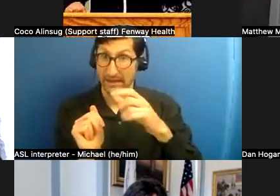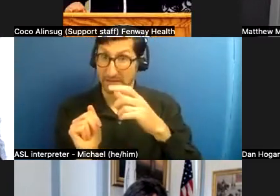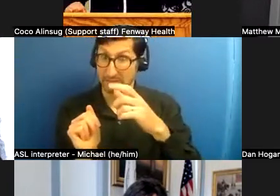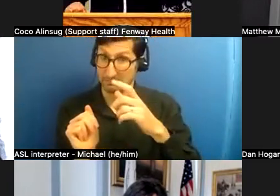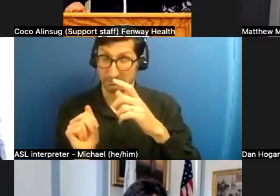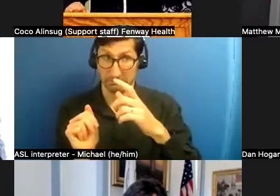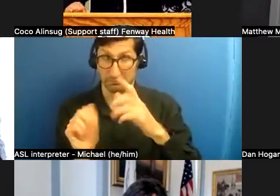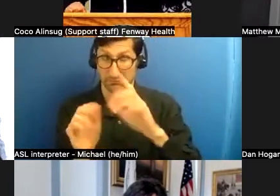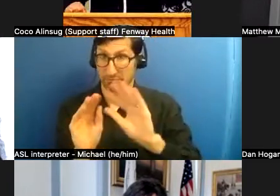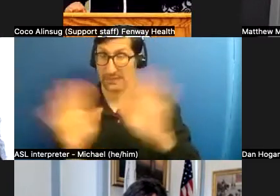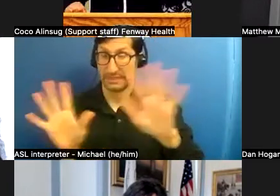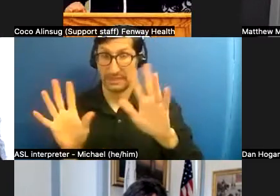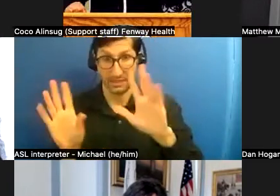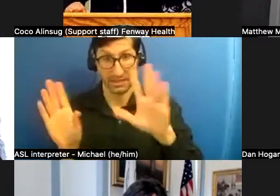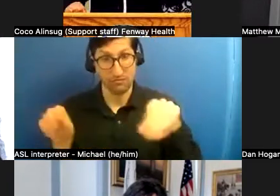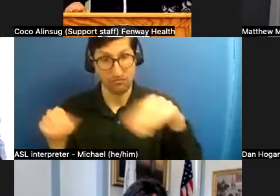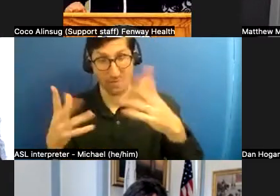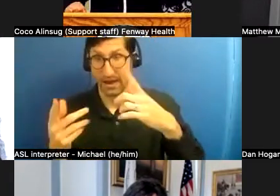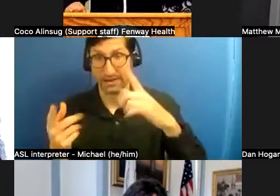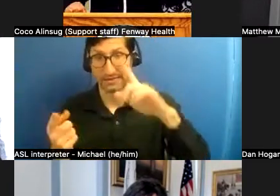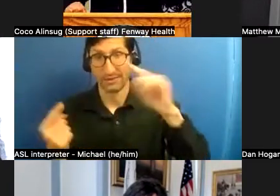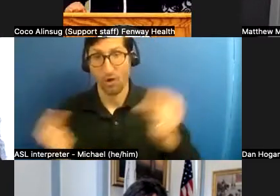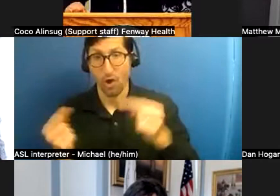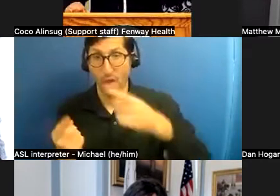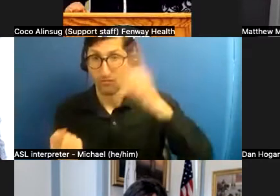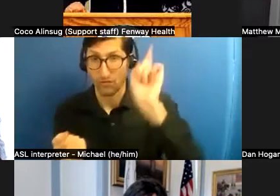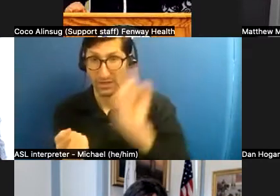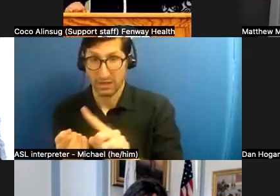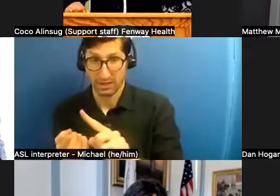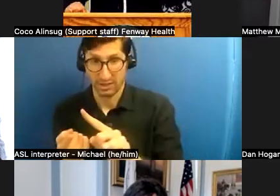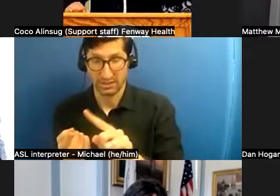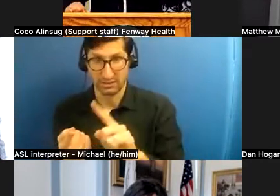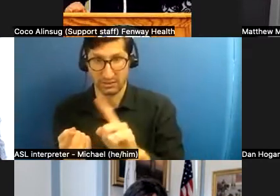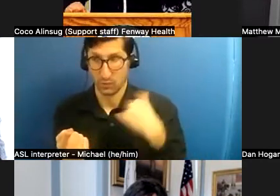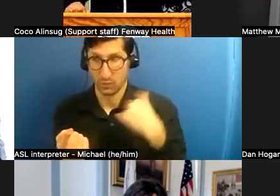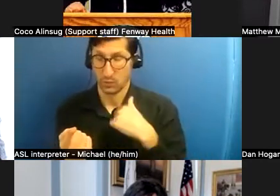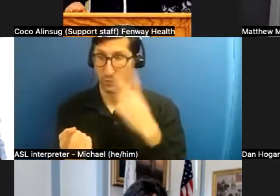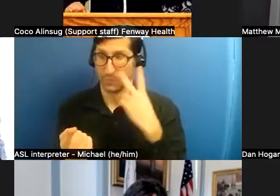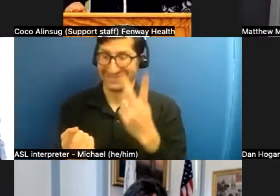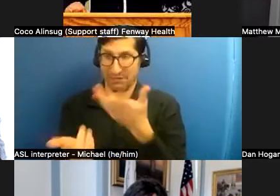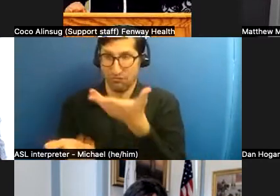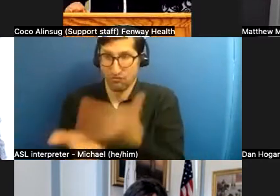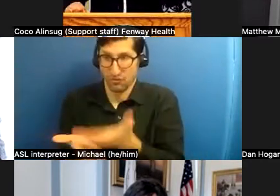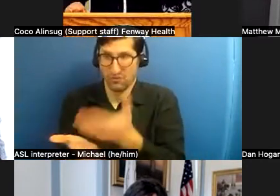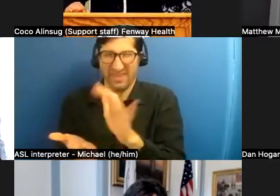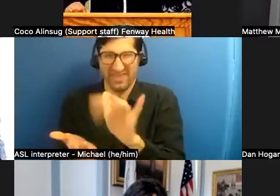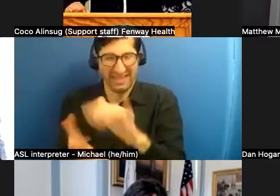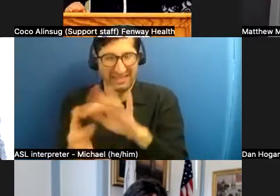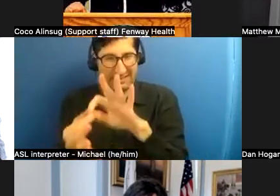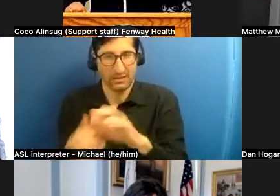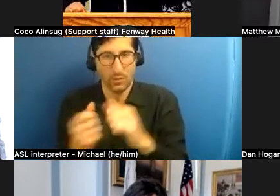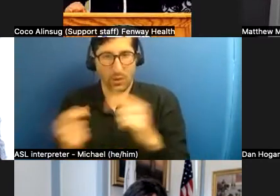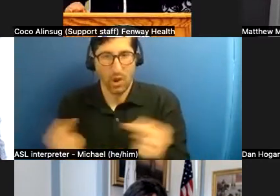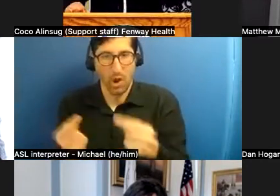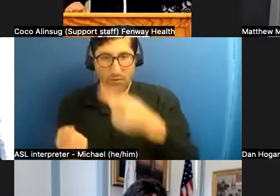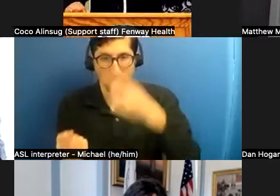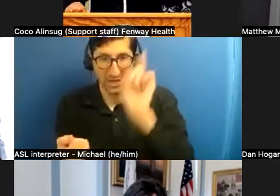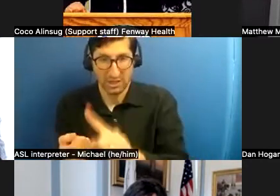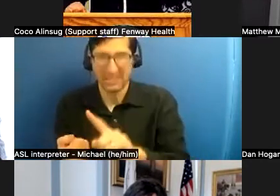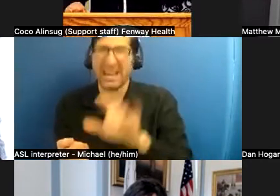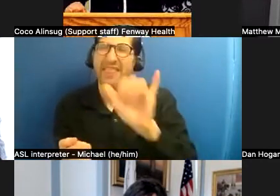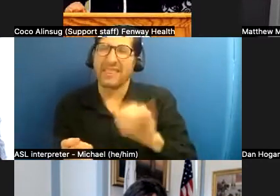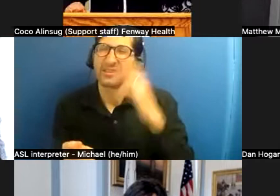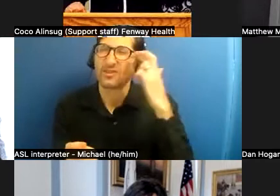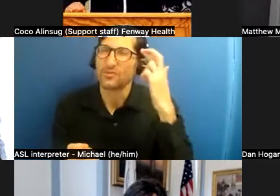reduction and a visible form of harm reduction, which I think is also why they experience sort of very intense